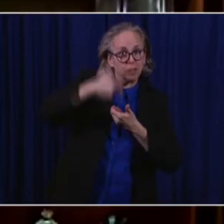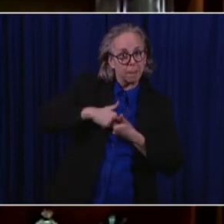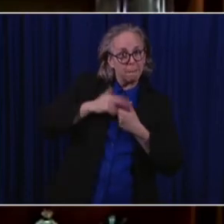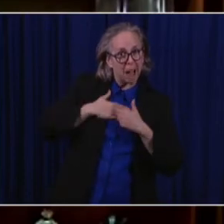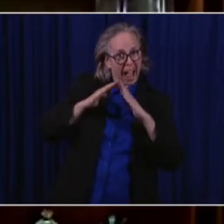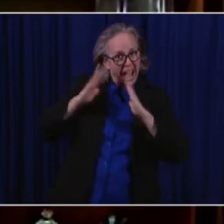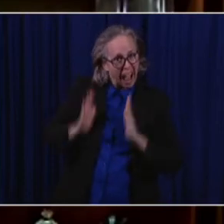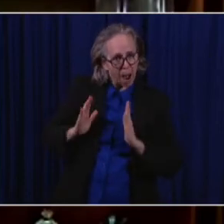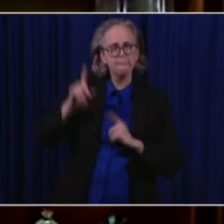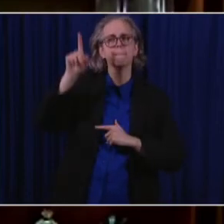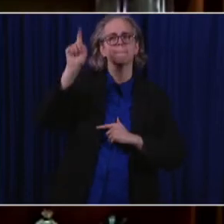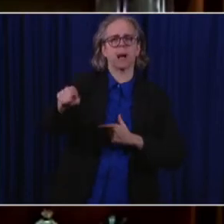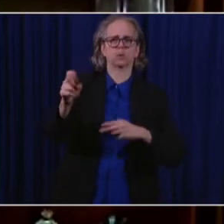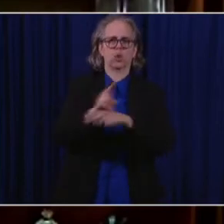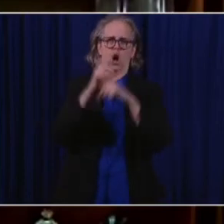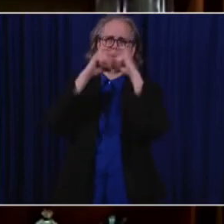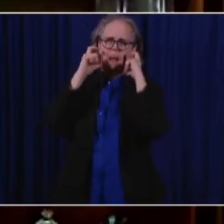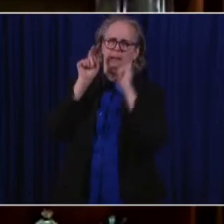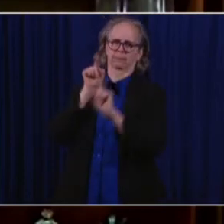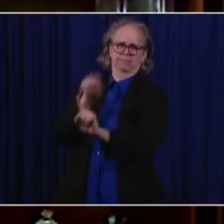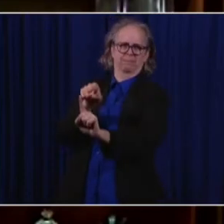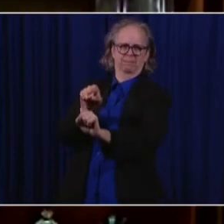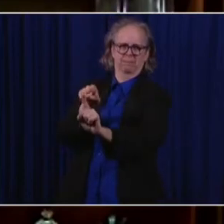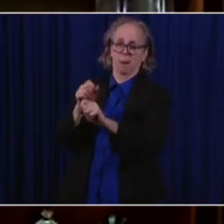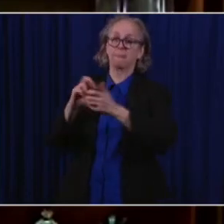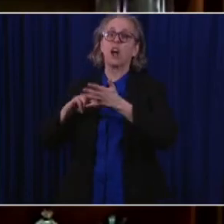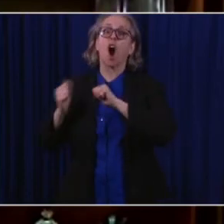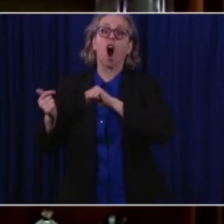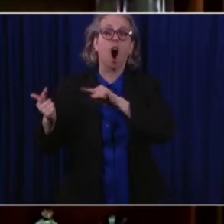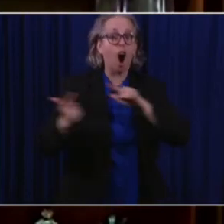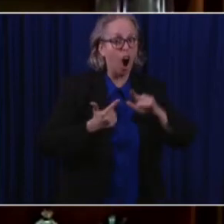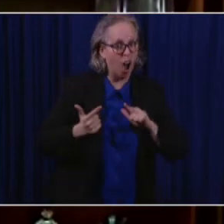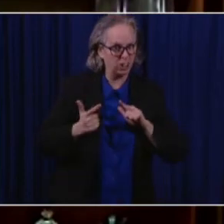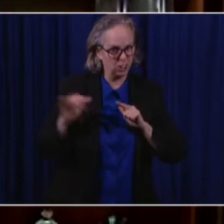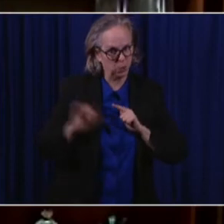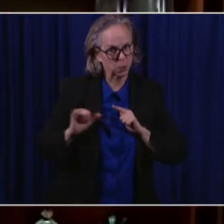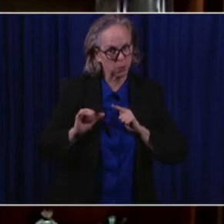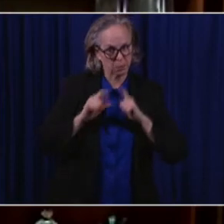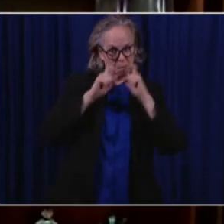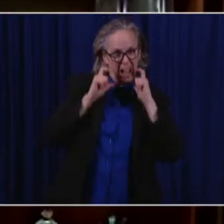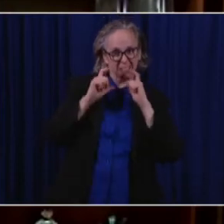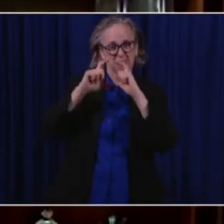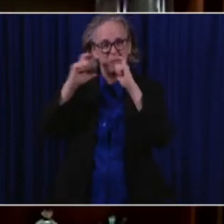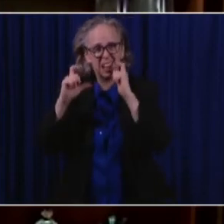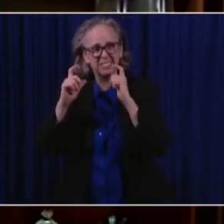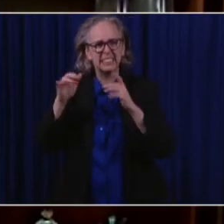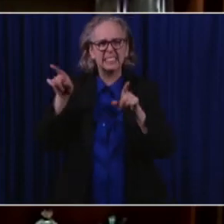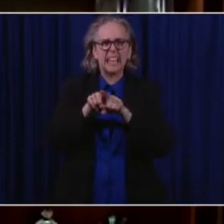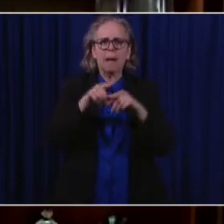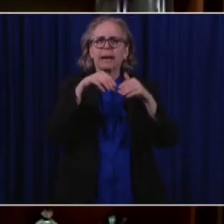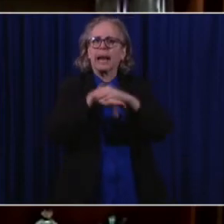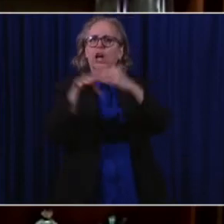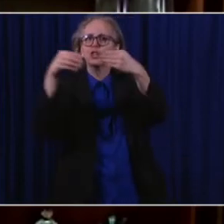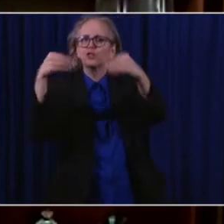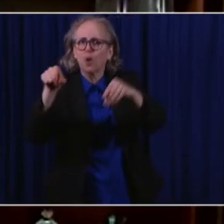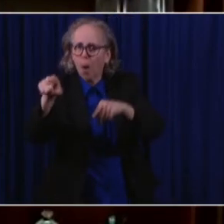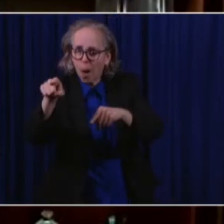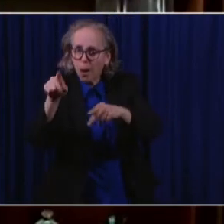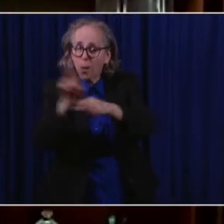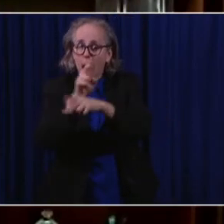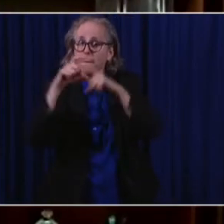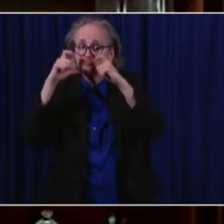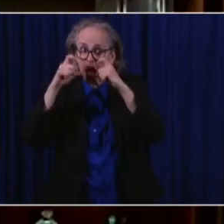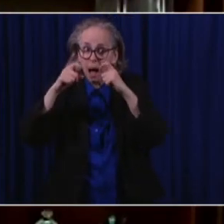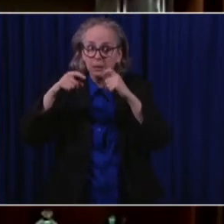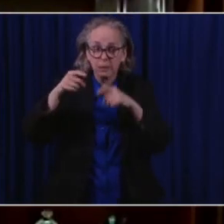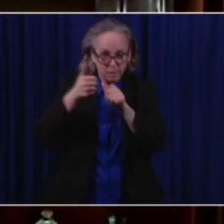kind of subtleties above and beyond what we're doing in the public setting in terms of retail and shopping, which I think in many respects is going well. And that's